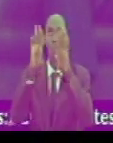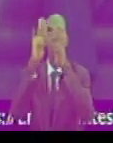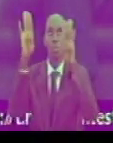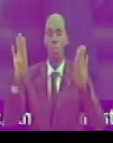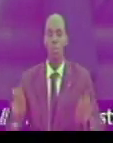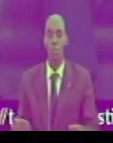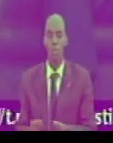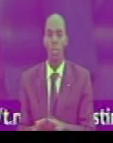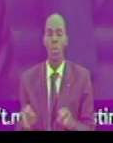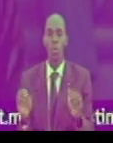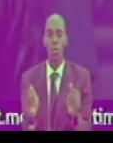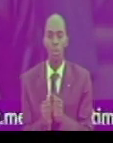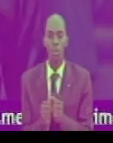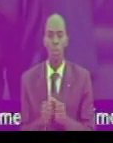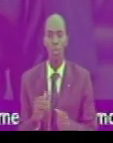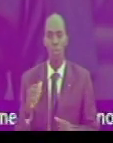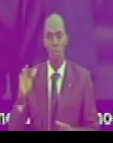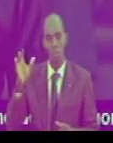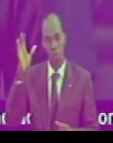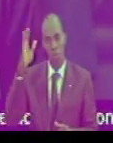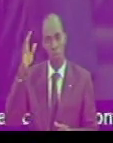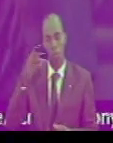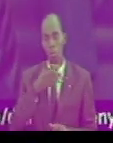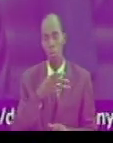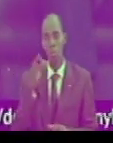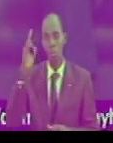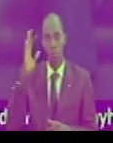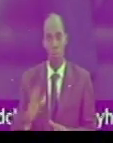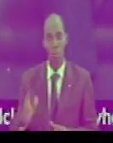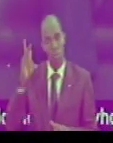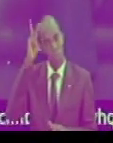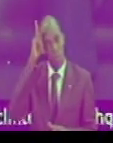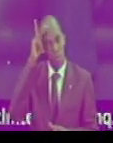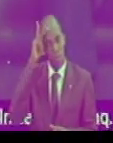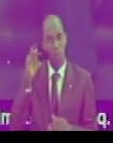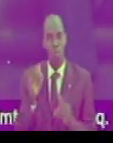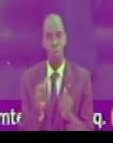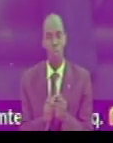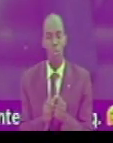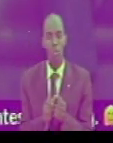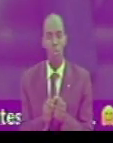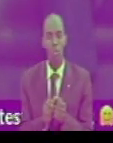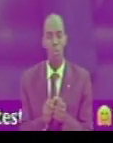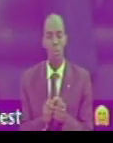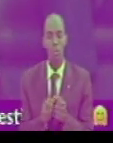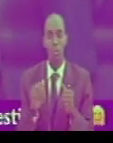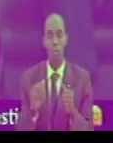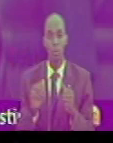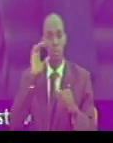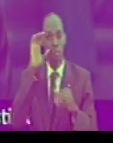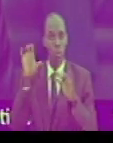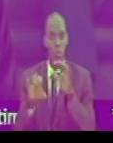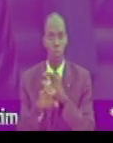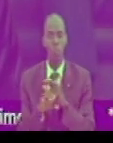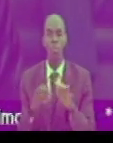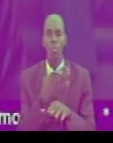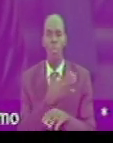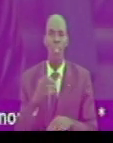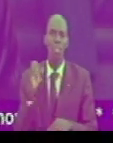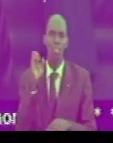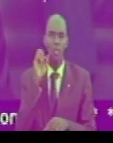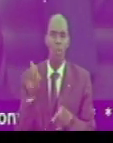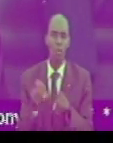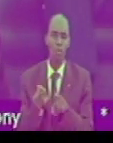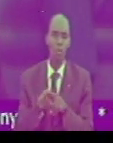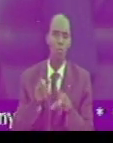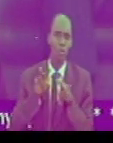were walking, and I was at the left-hand side, and I looked at his face. I was anticipating for him to look at me back, but Daddy was